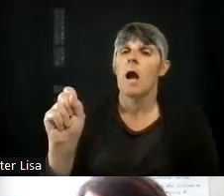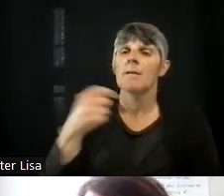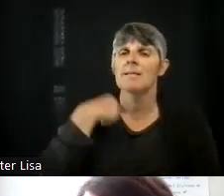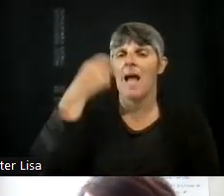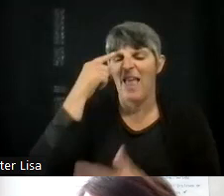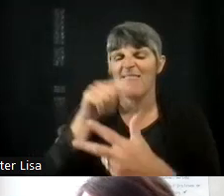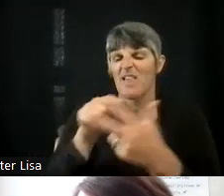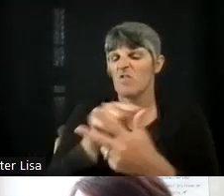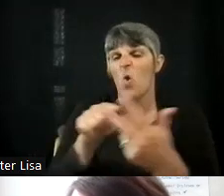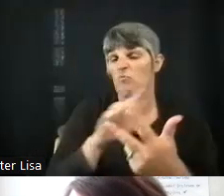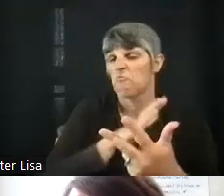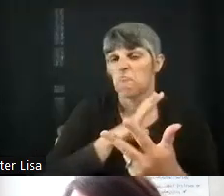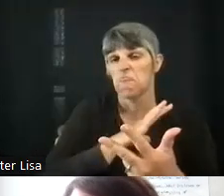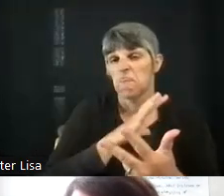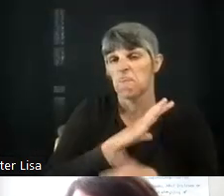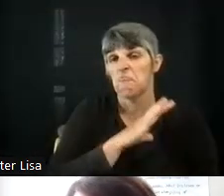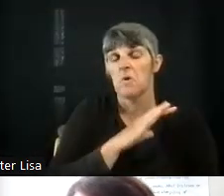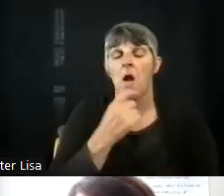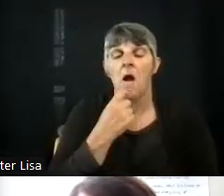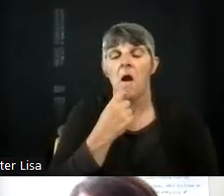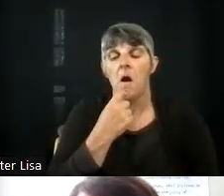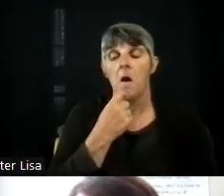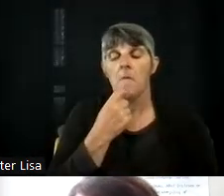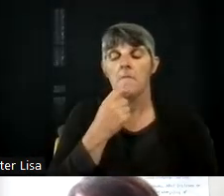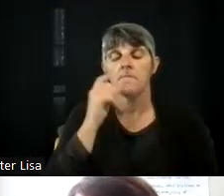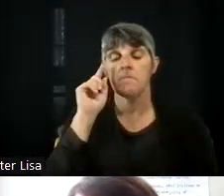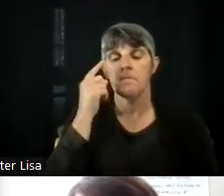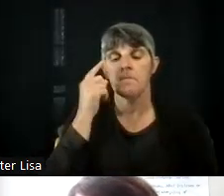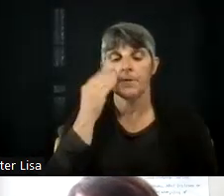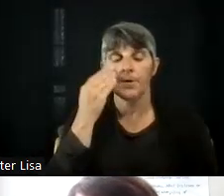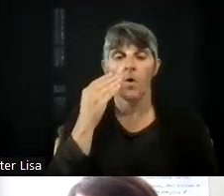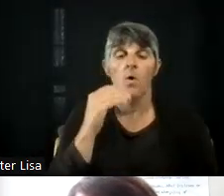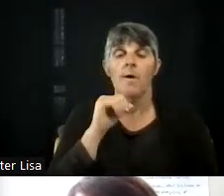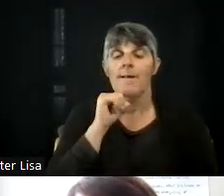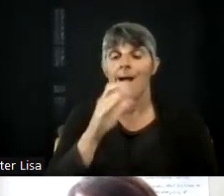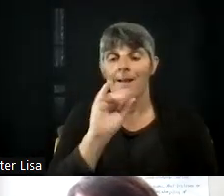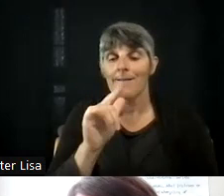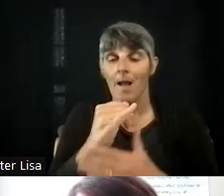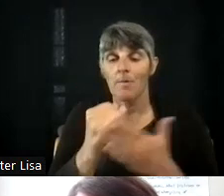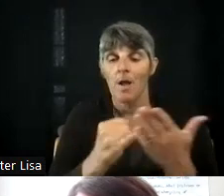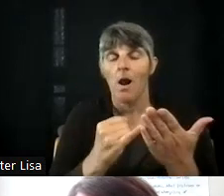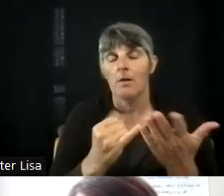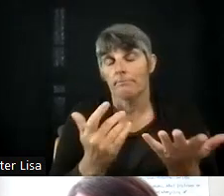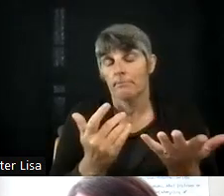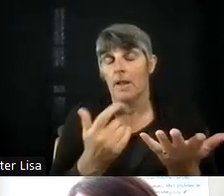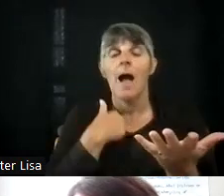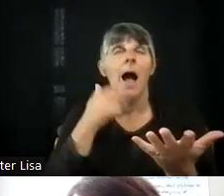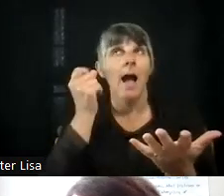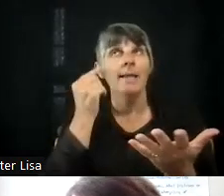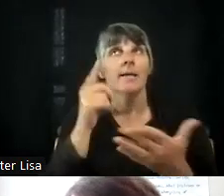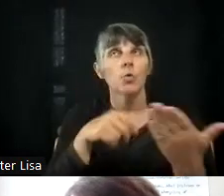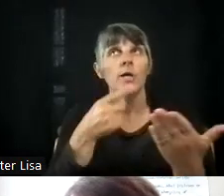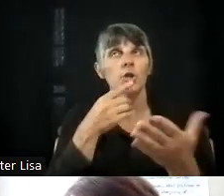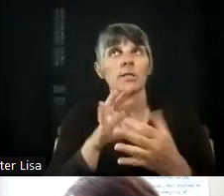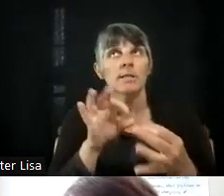those numbers are pretty good. In terms of, you know, non-capital art, I hear what you're saying, and I'm